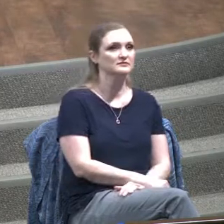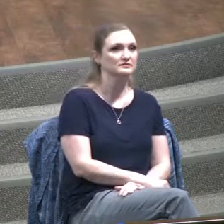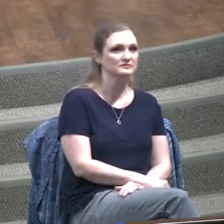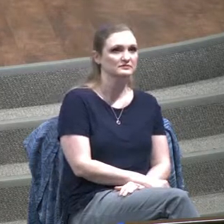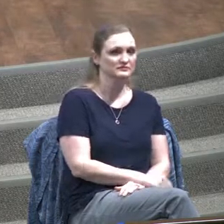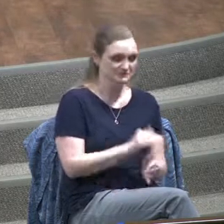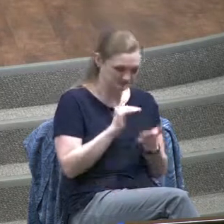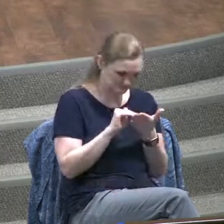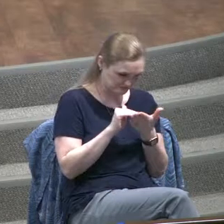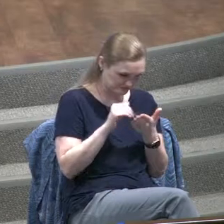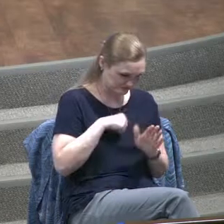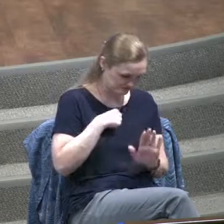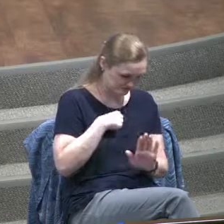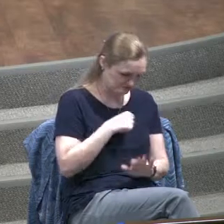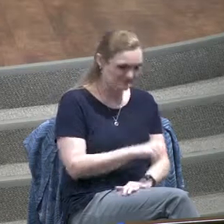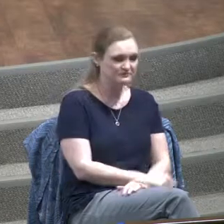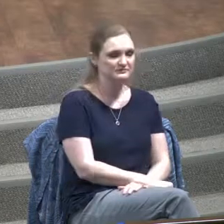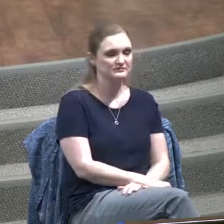Excuse me.